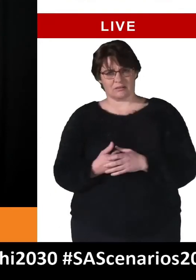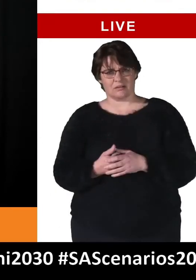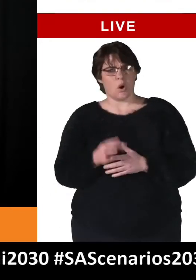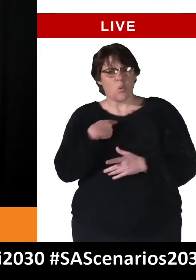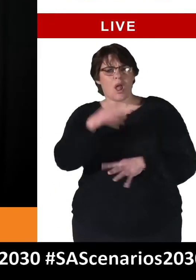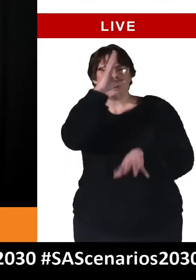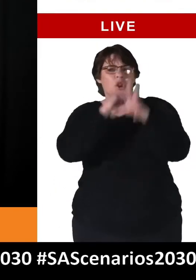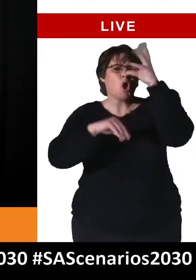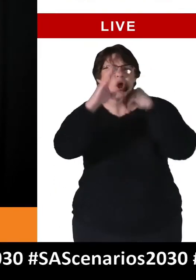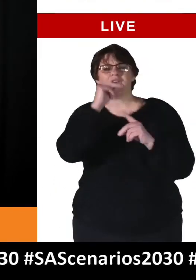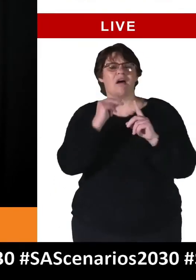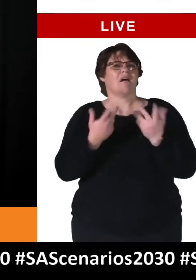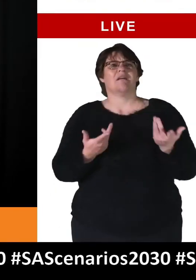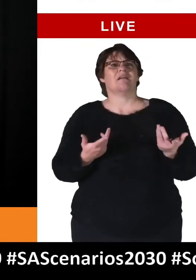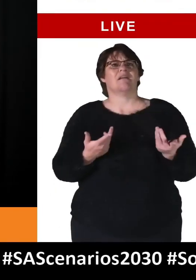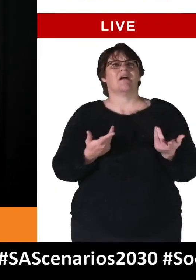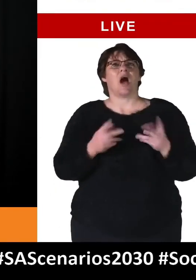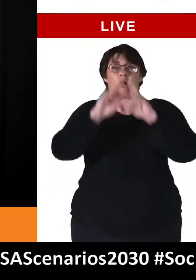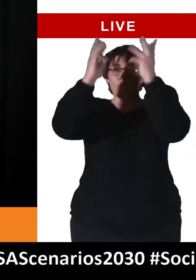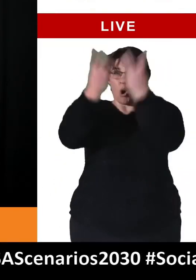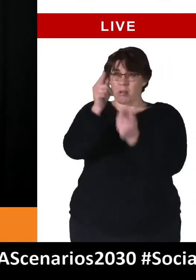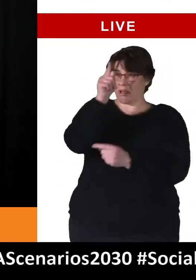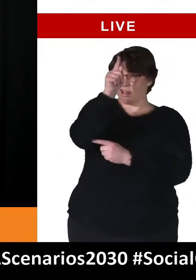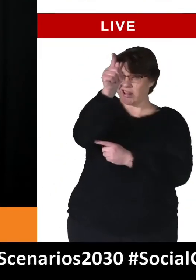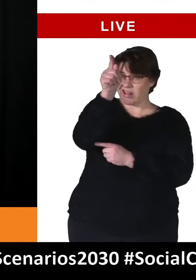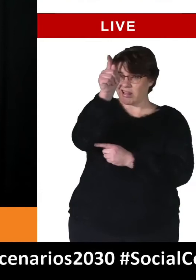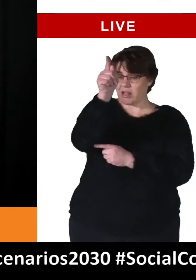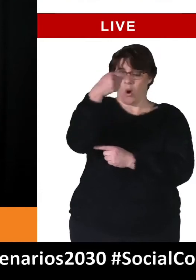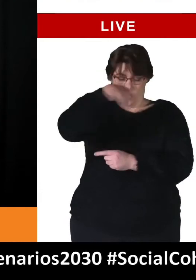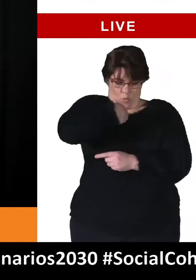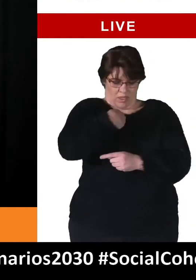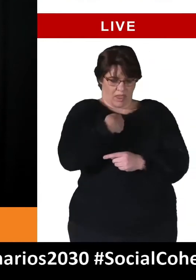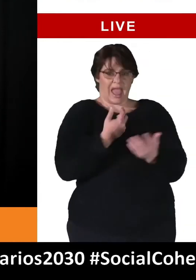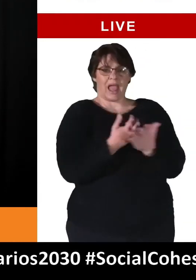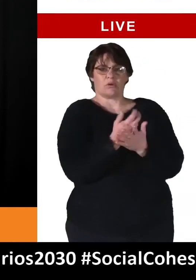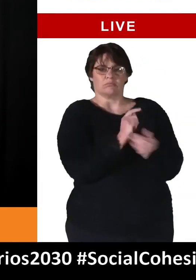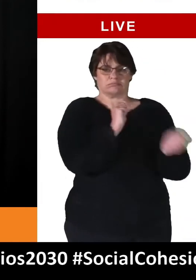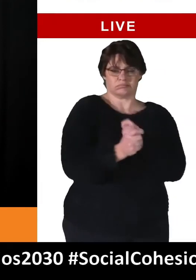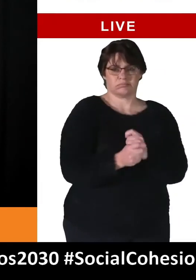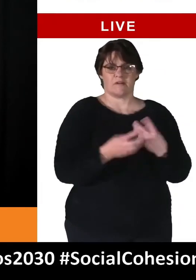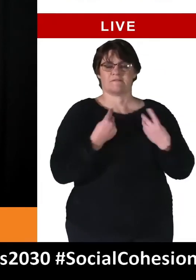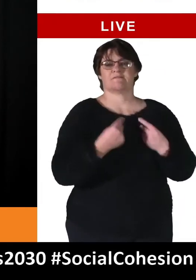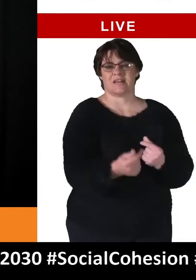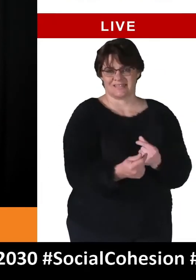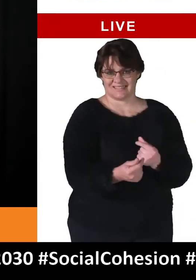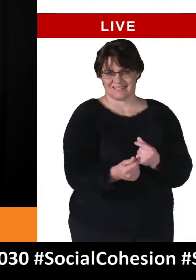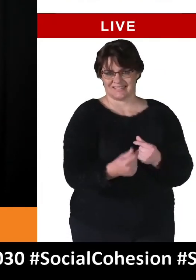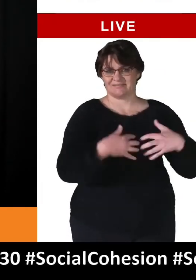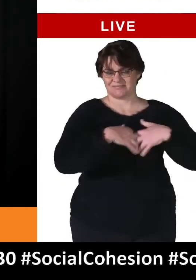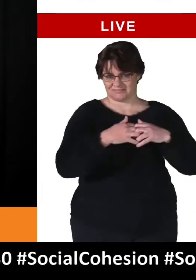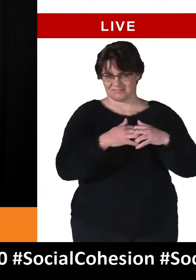What lessons can be taken globally for a quick economic recovery, given